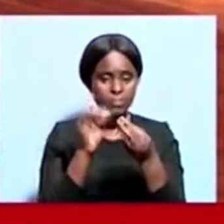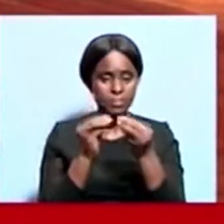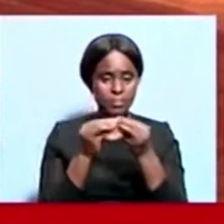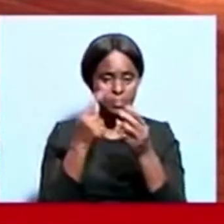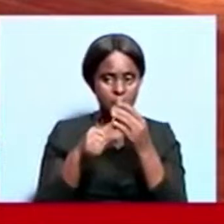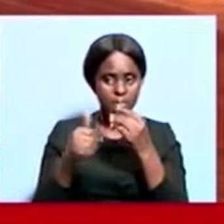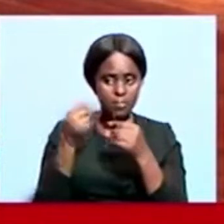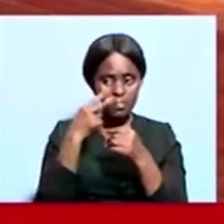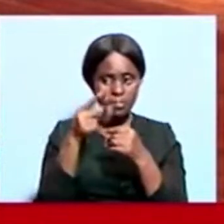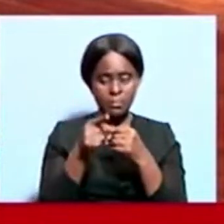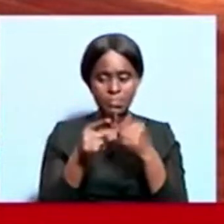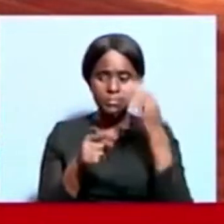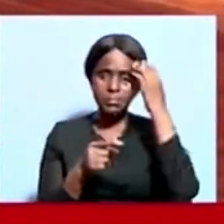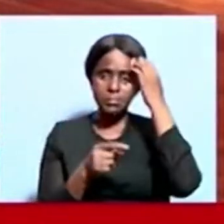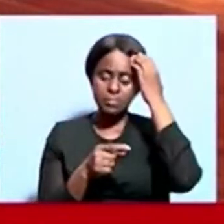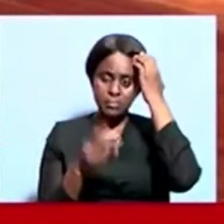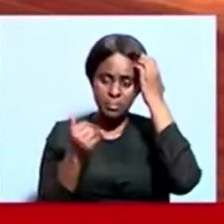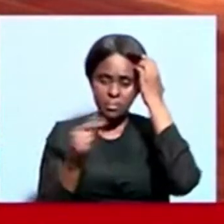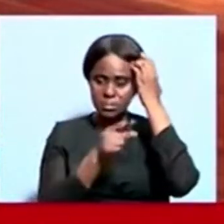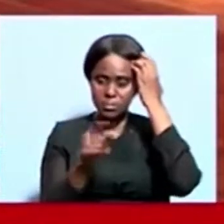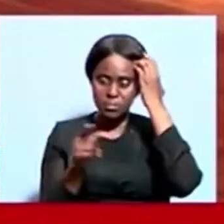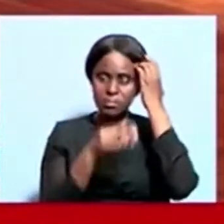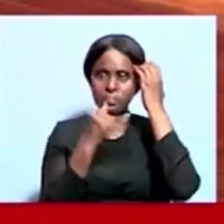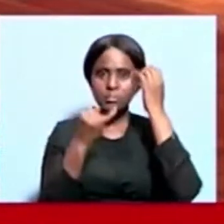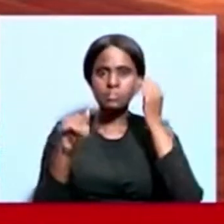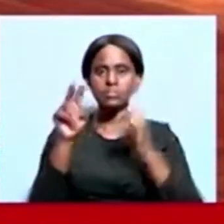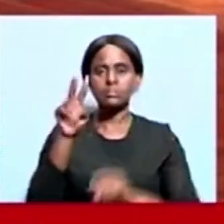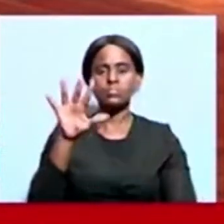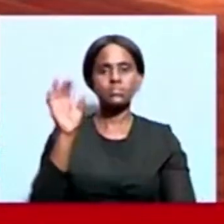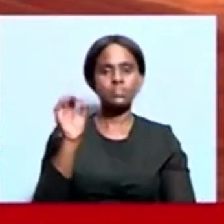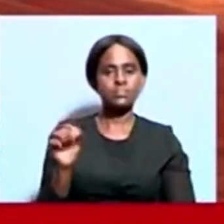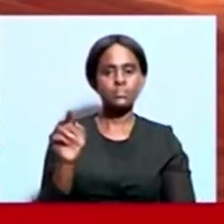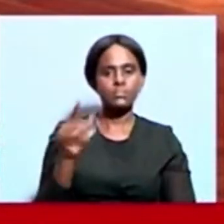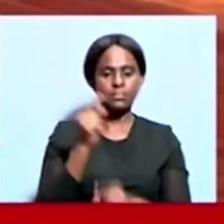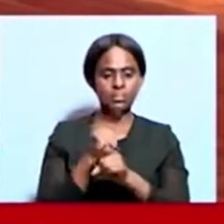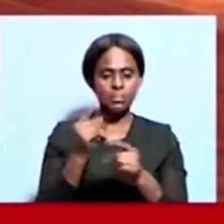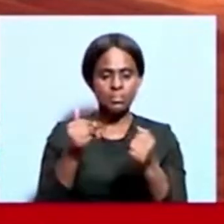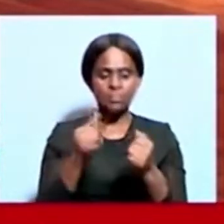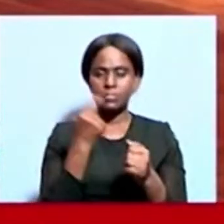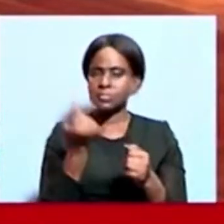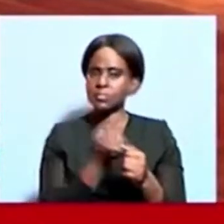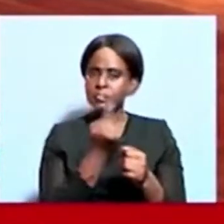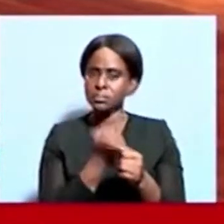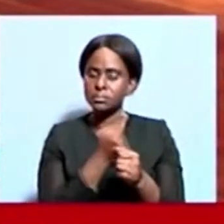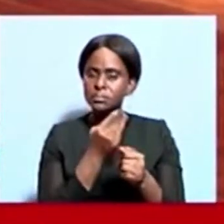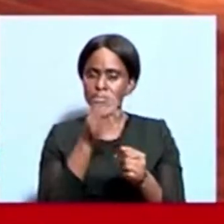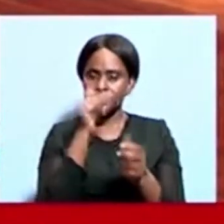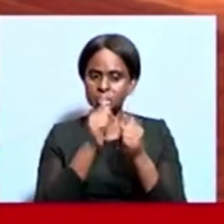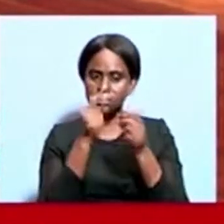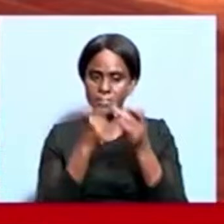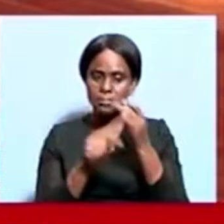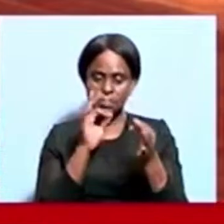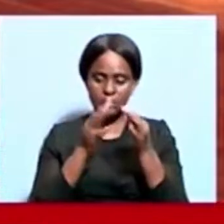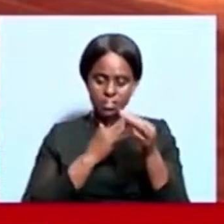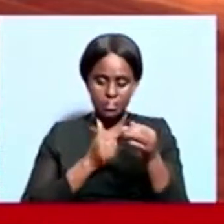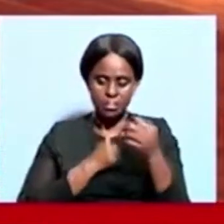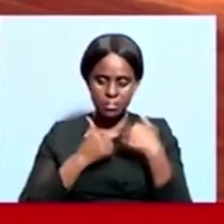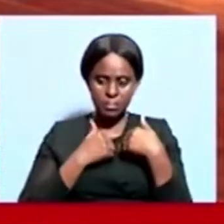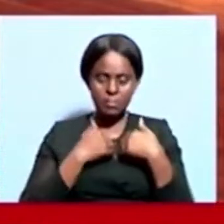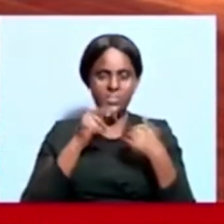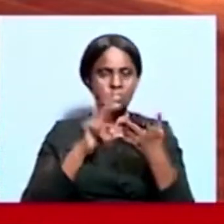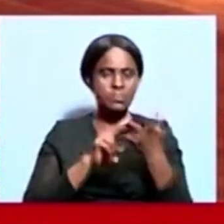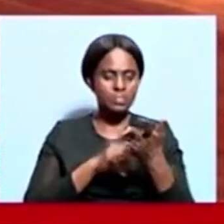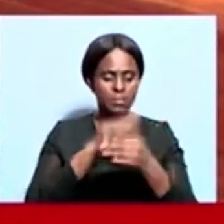has seen. Now, the issue of the threshold of 25% is just materiality, because if I have to report